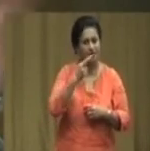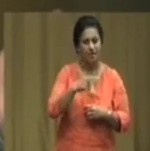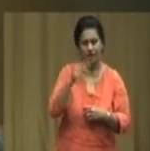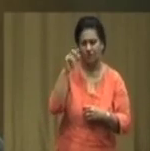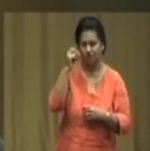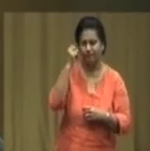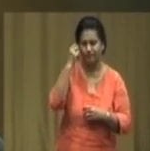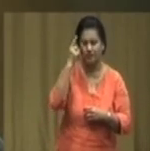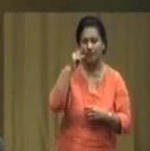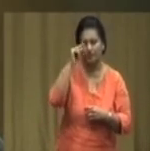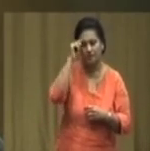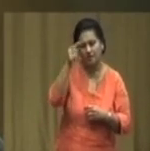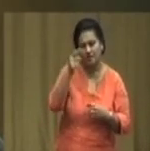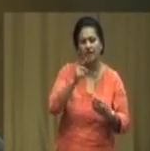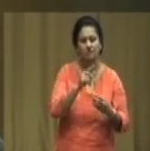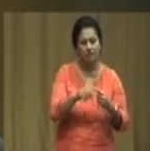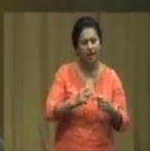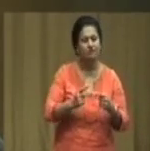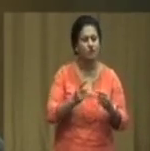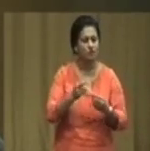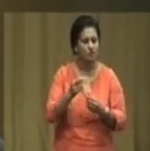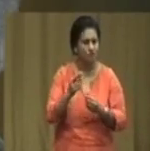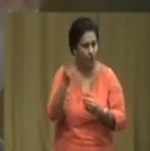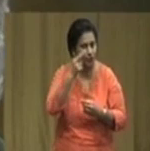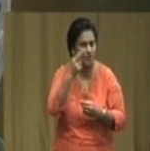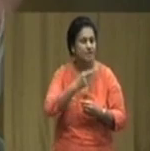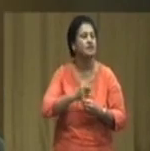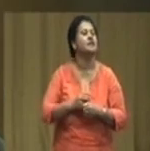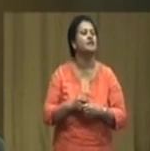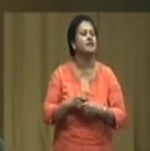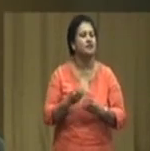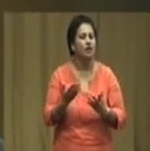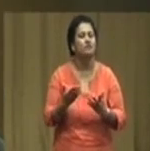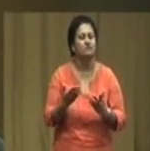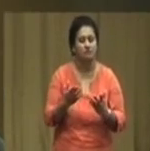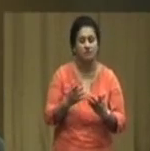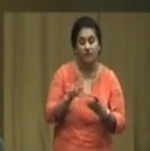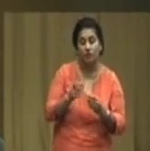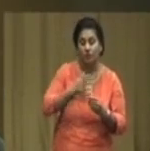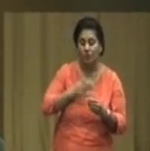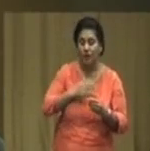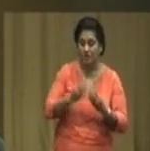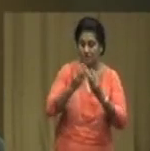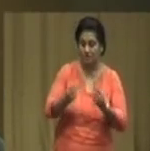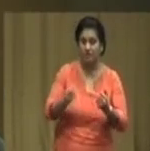is a growing concern, if you will, in focusing on finding the solutions for the future.